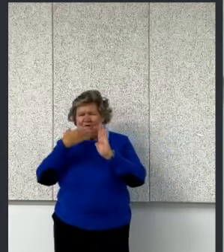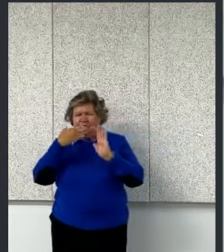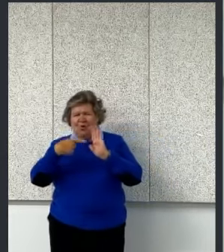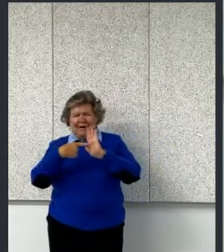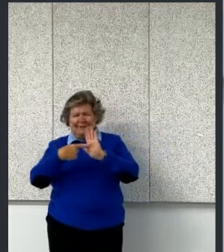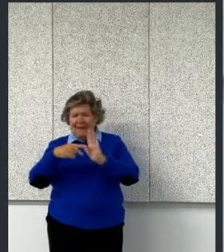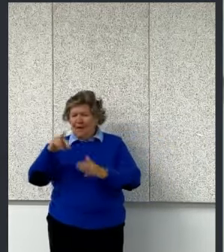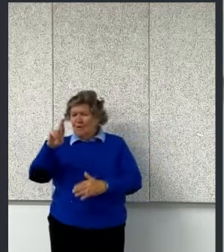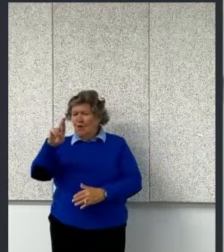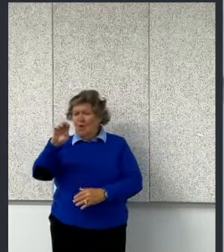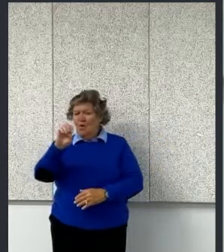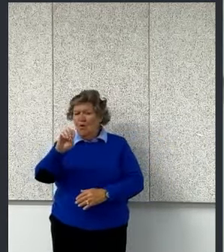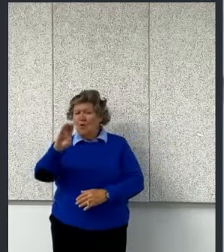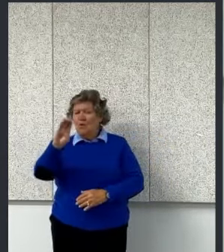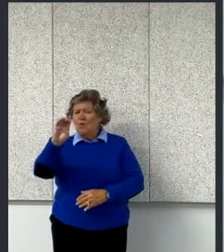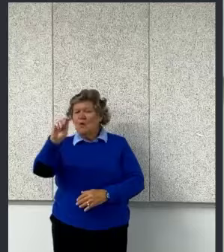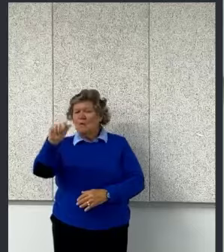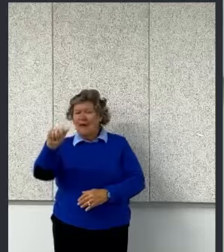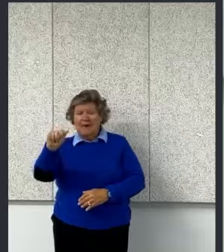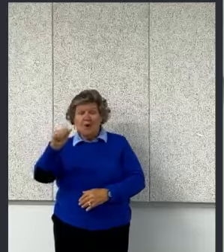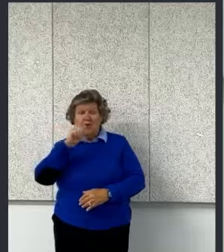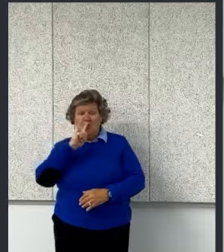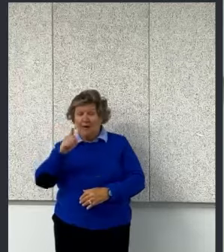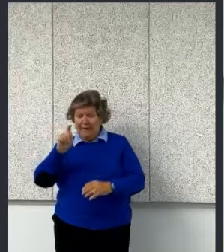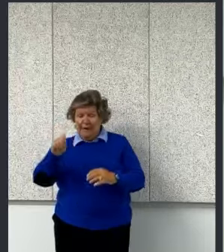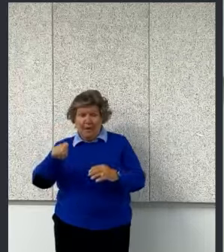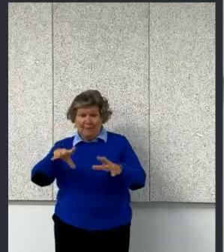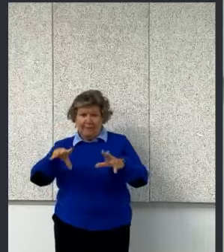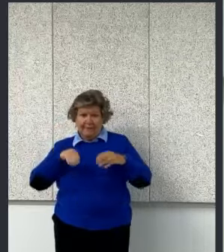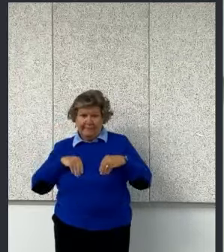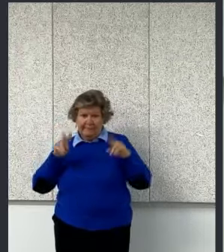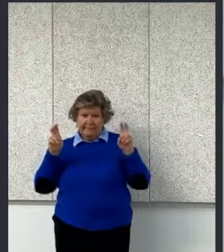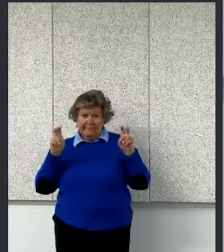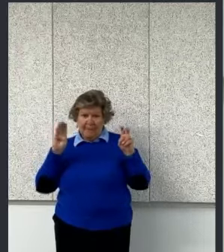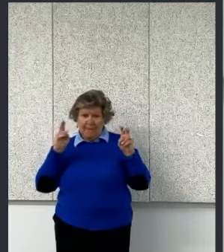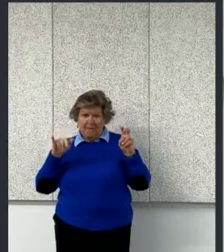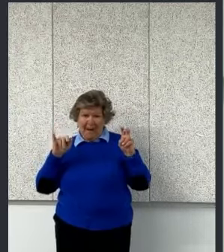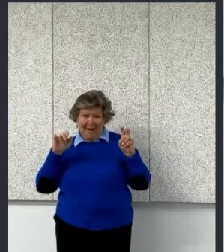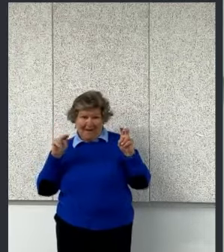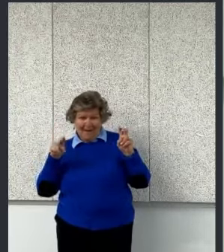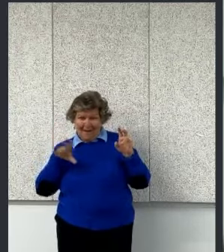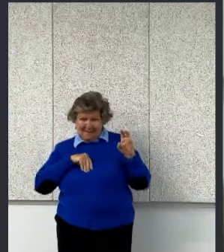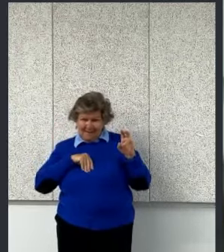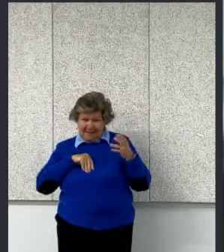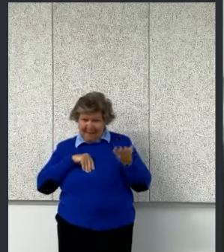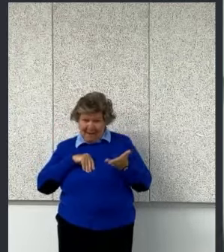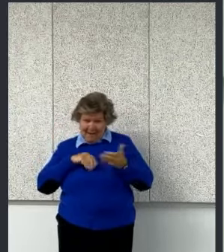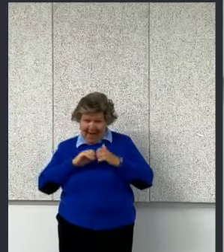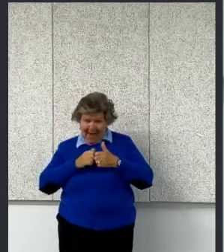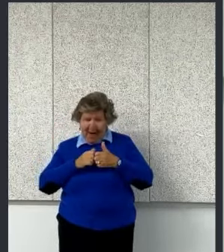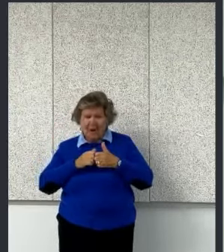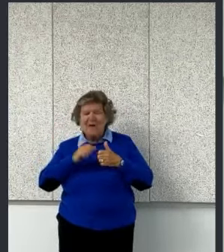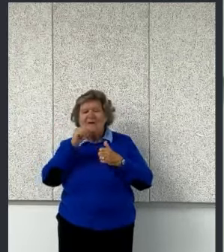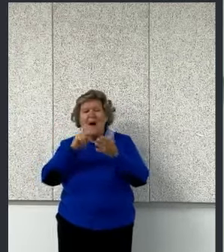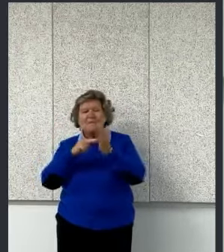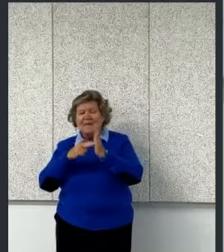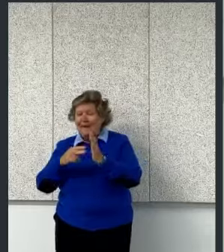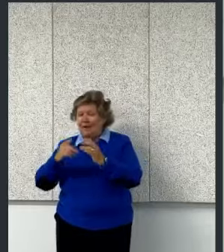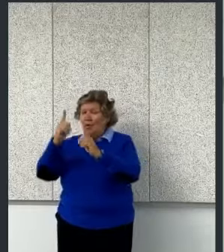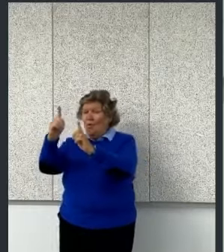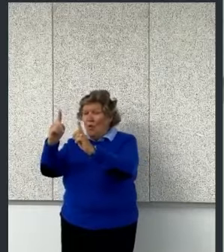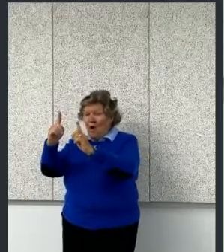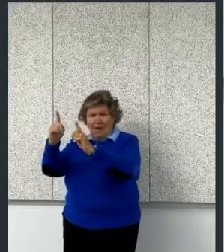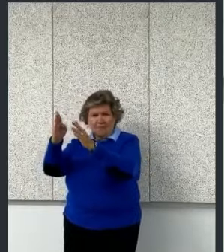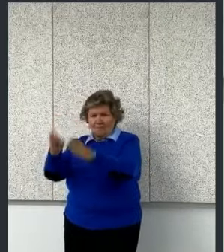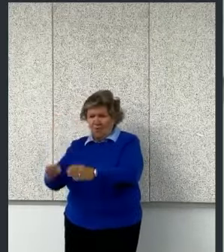like the grapevine is perhaps not reflective of where any individual funding institution